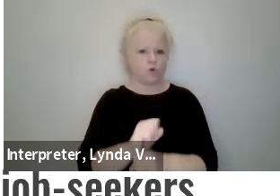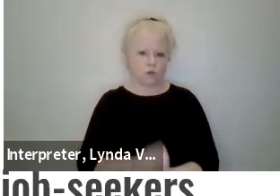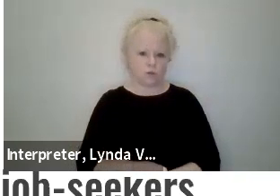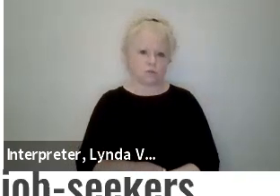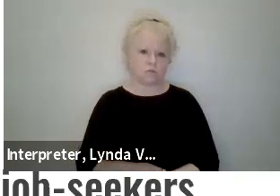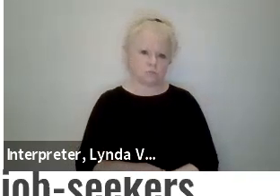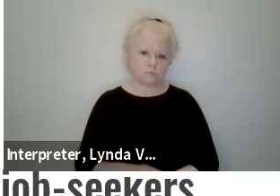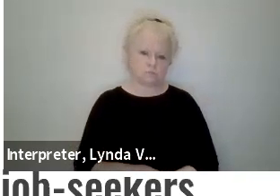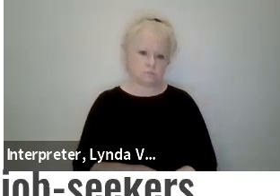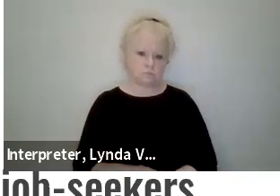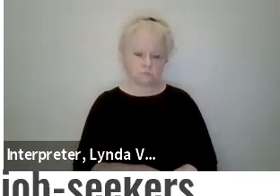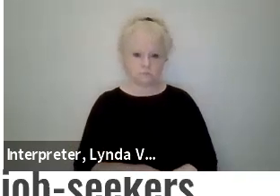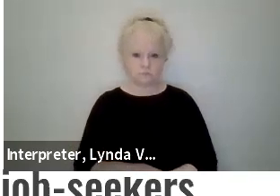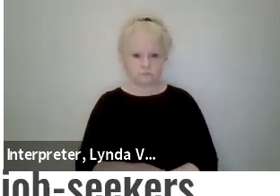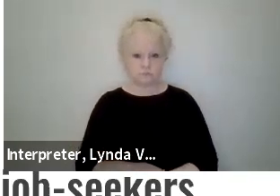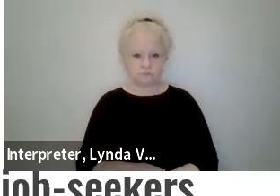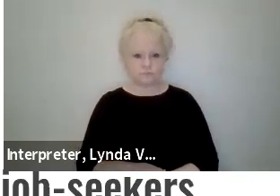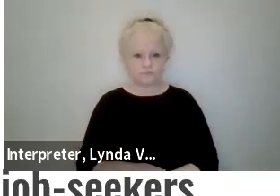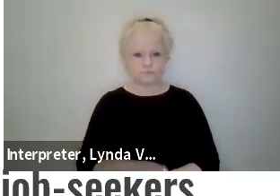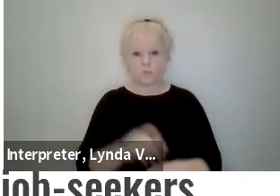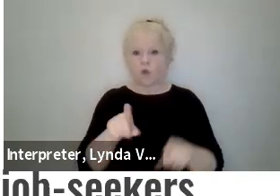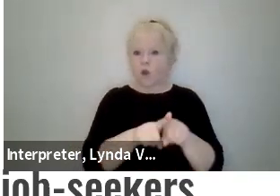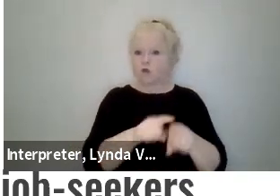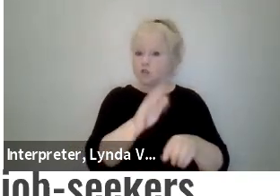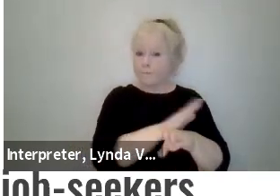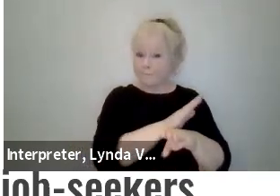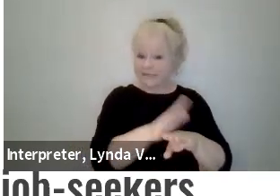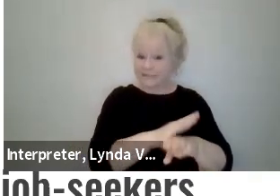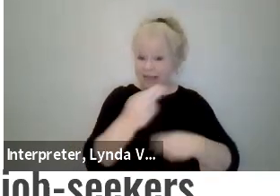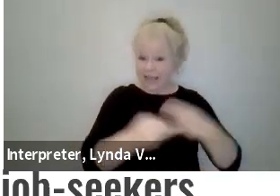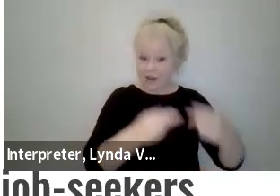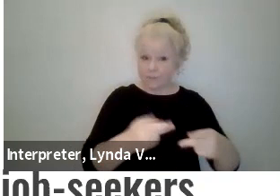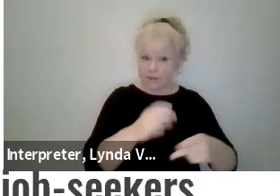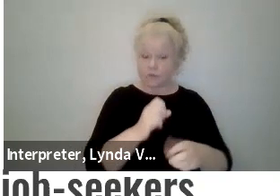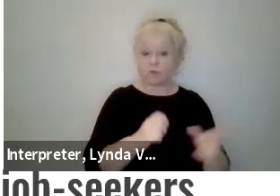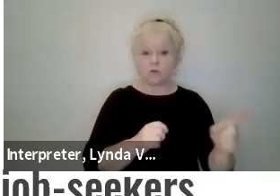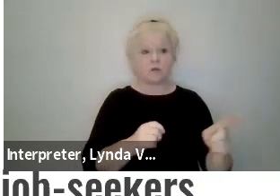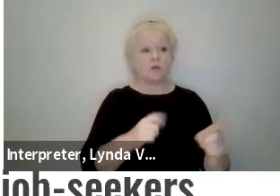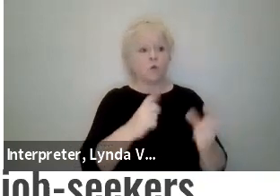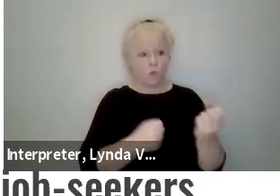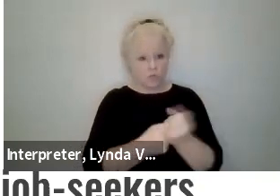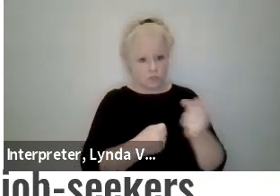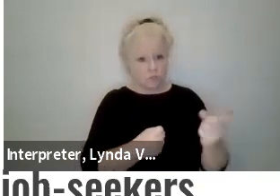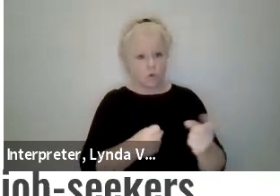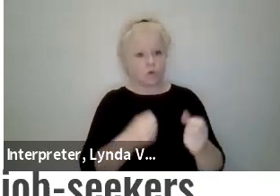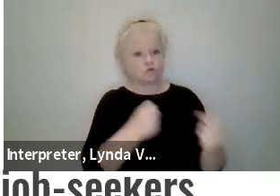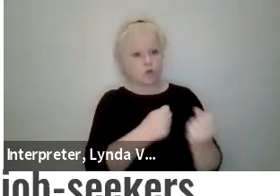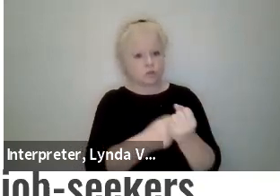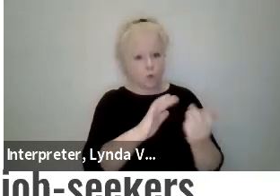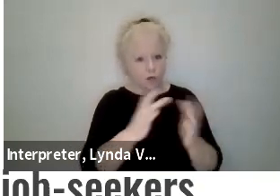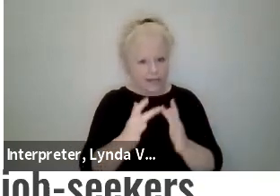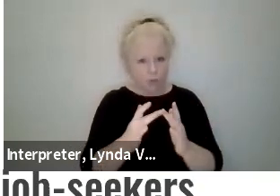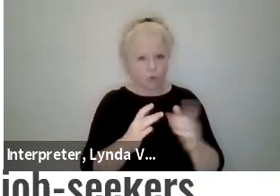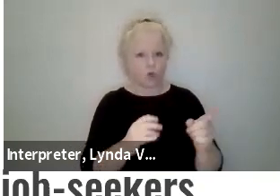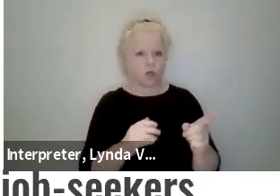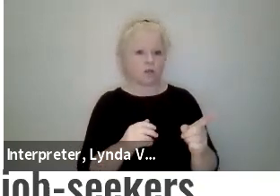employees. And employers, we have offered a lot of support to in different ways. Strong support network and a